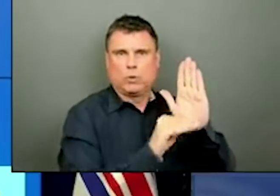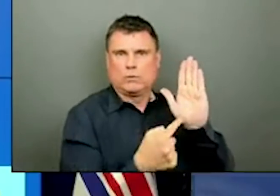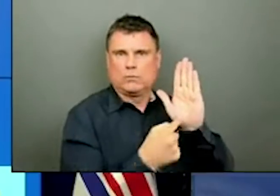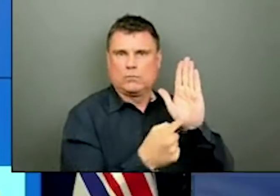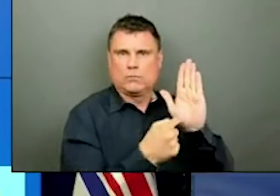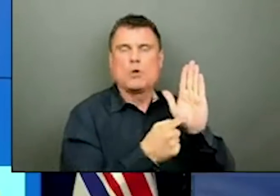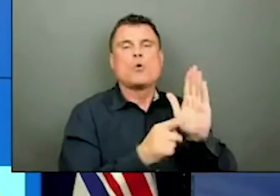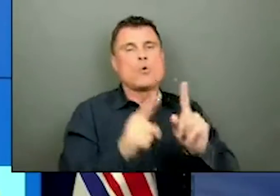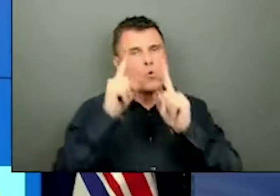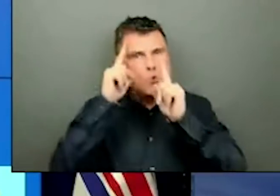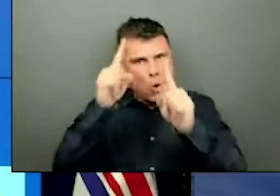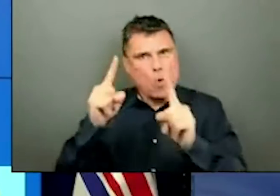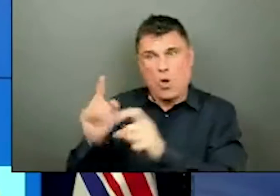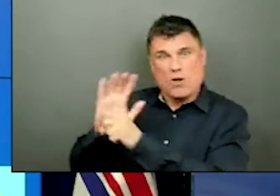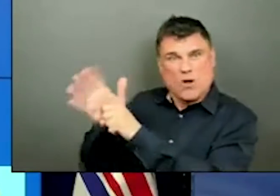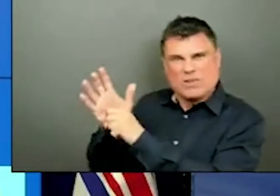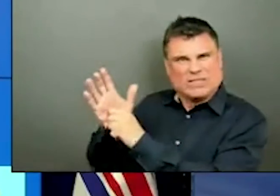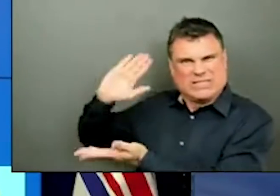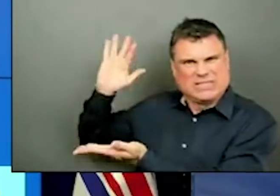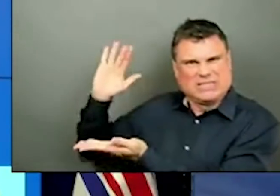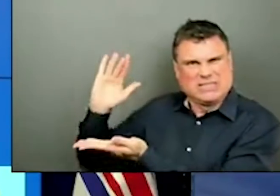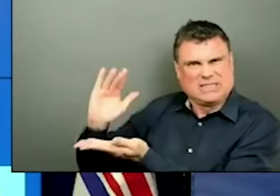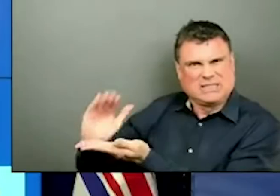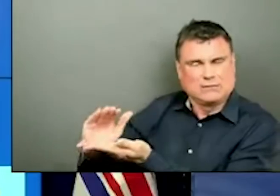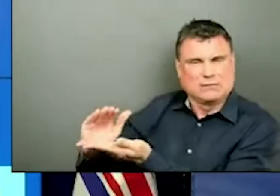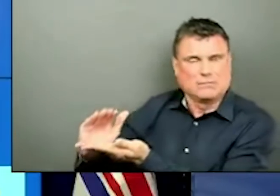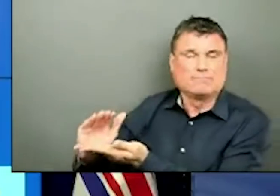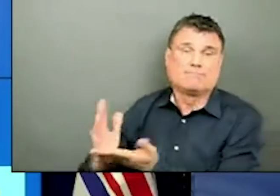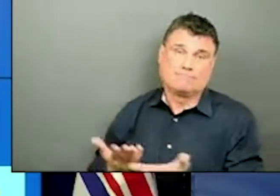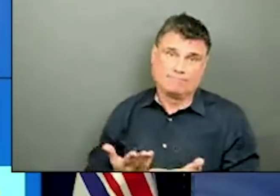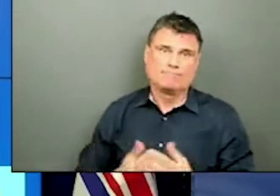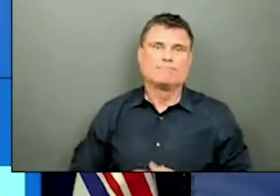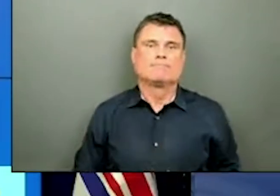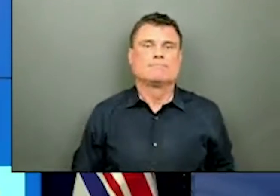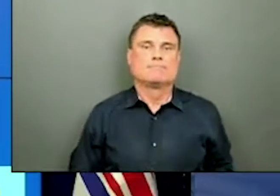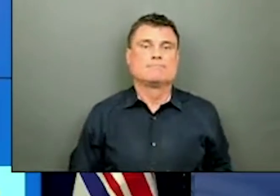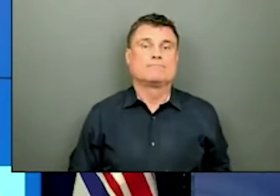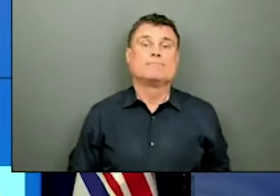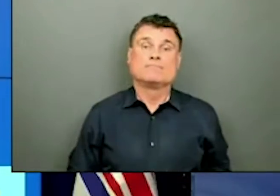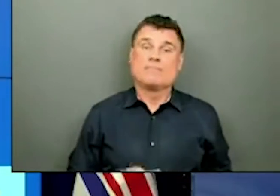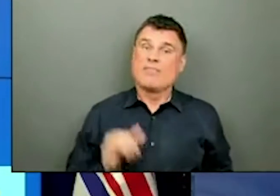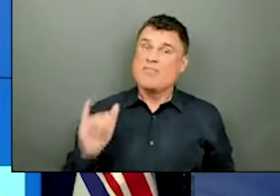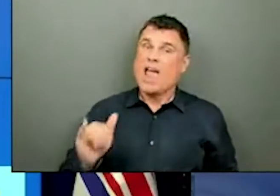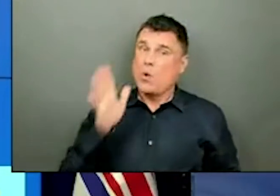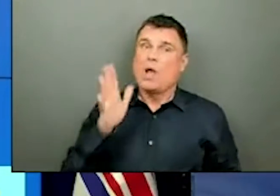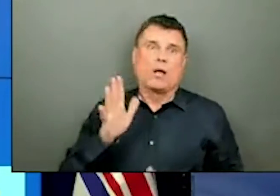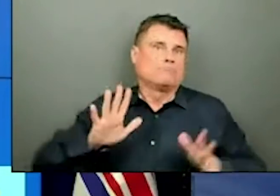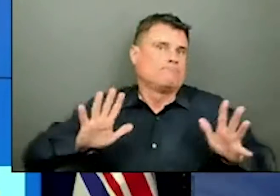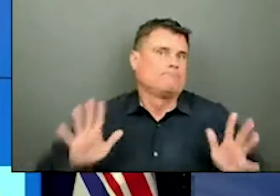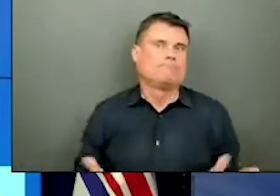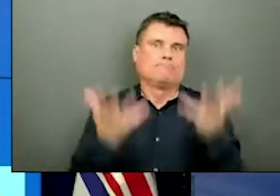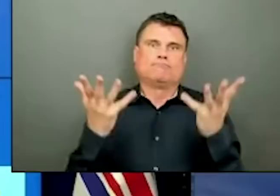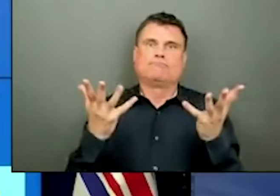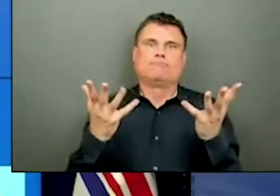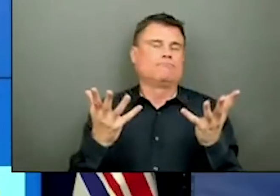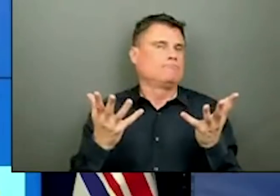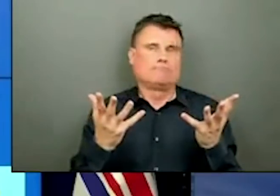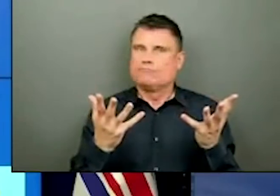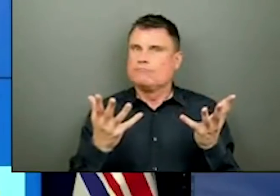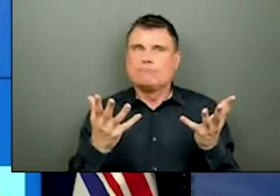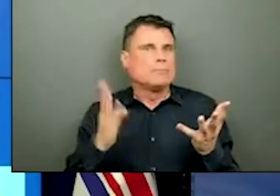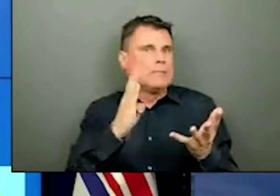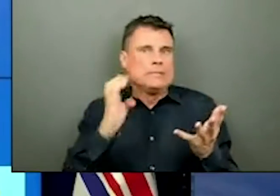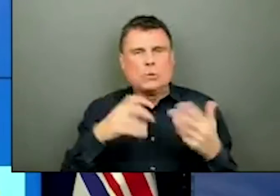for us as a society, it's good for our businesses, and we'll continue to monitor to see how the pandemic and how